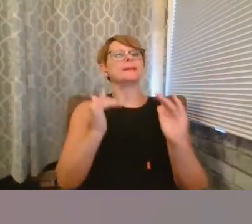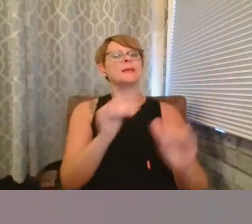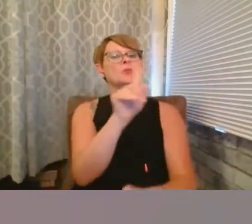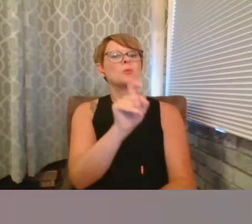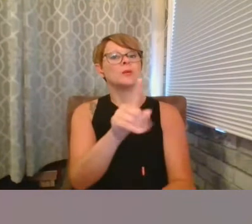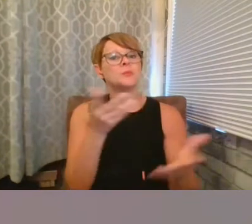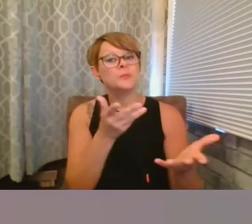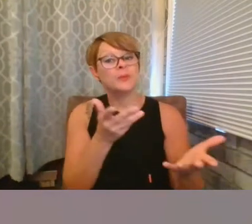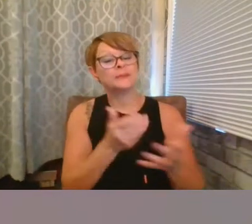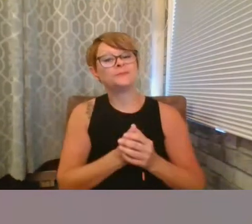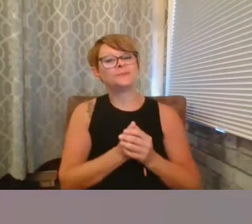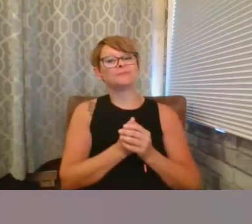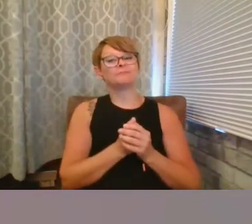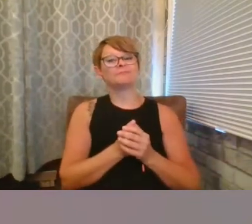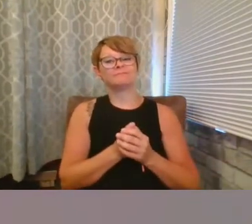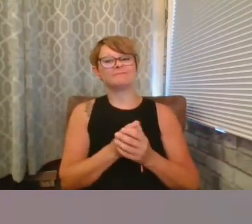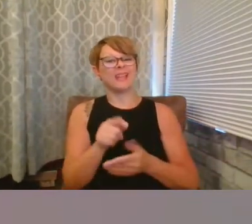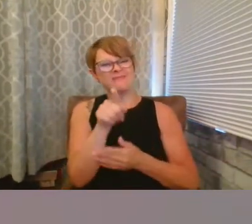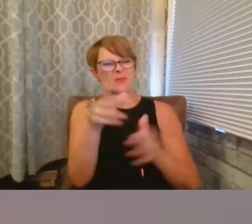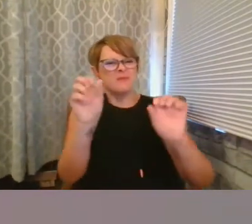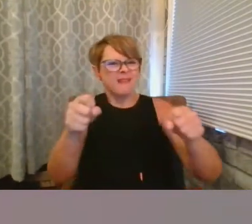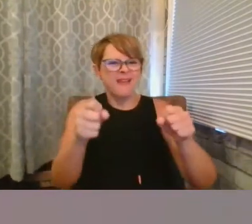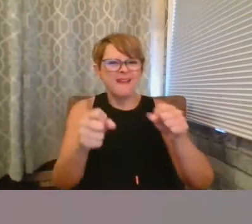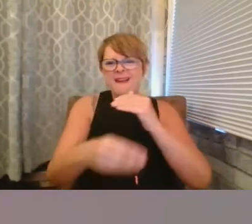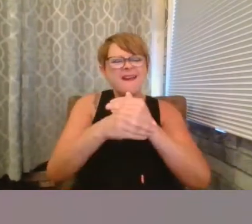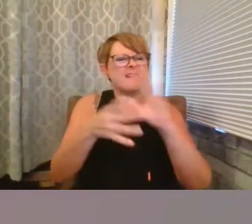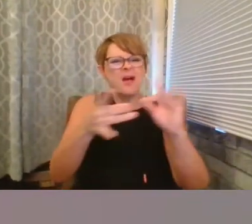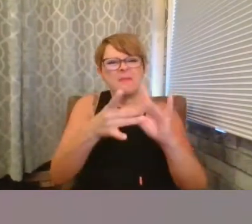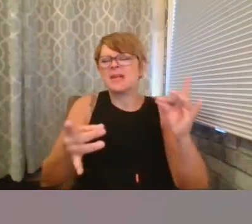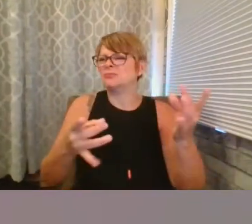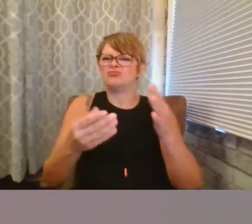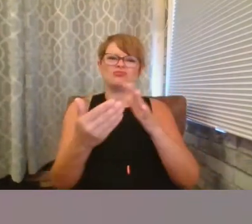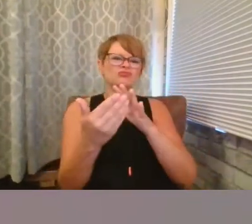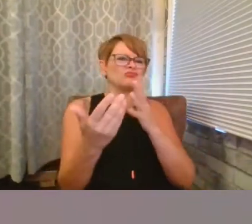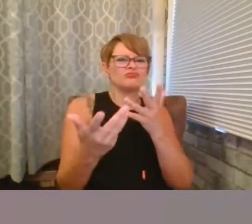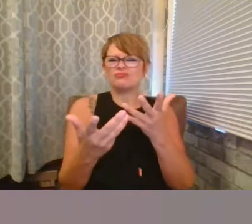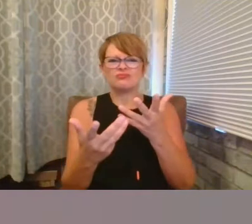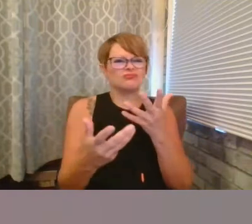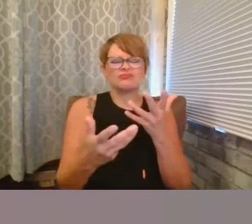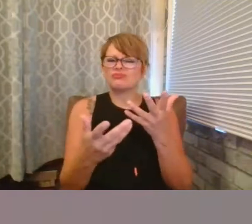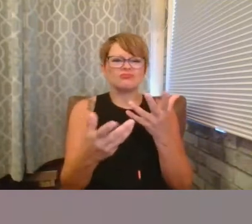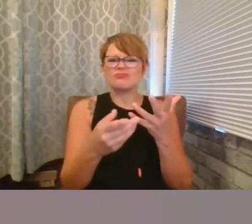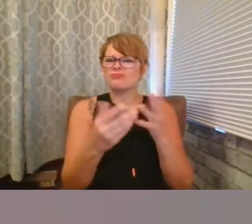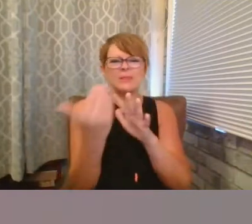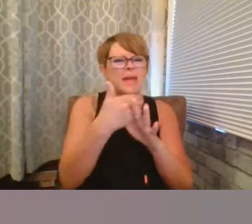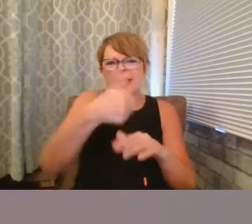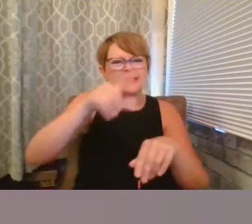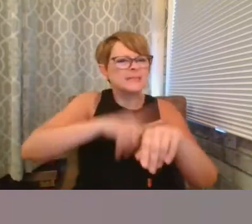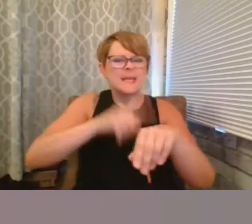and anybody can join me in this question, whoever wants to go first, if Minnie or Joe or Eldin, please feel